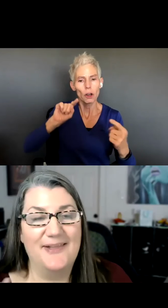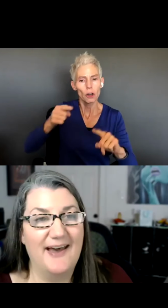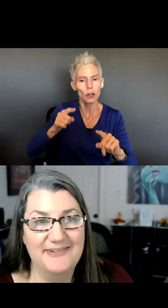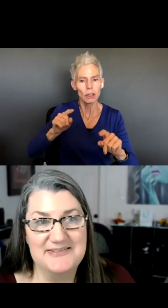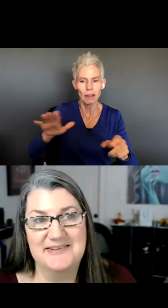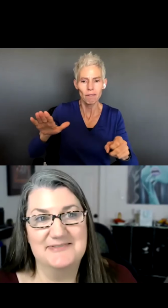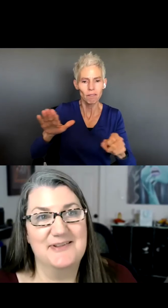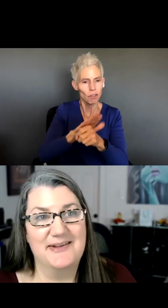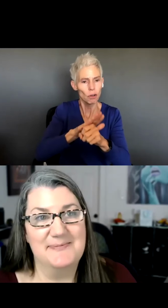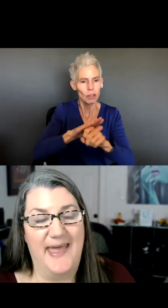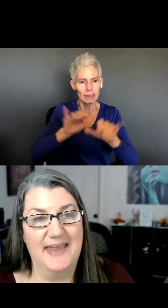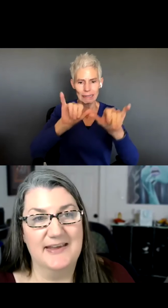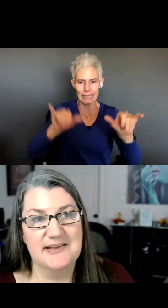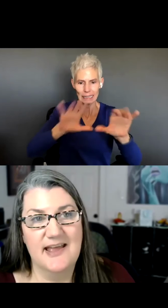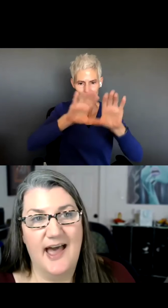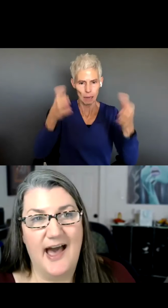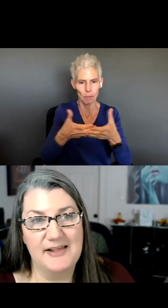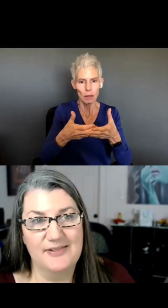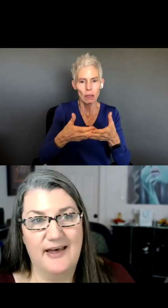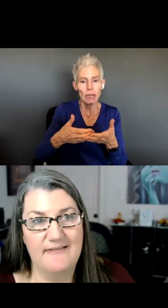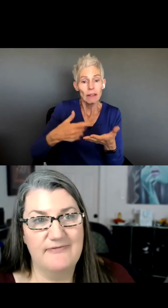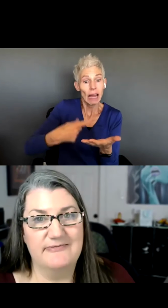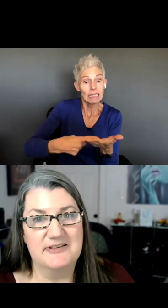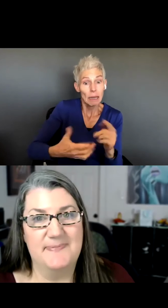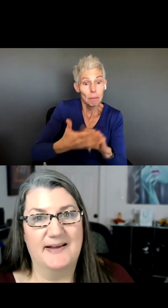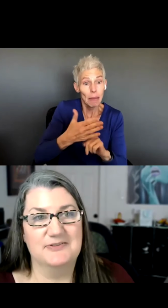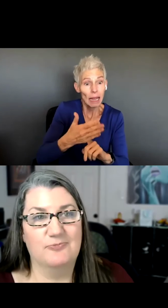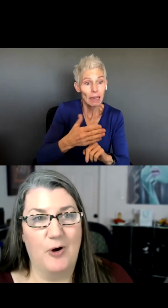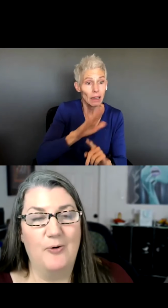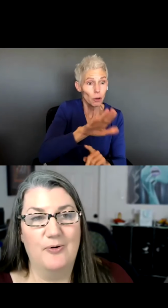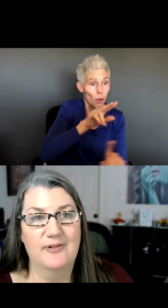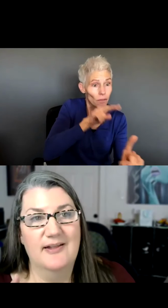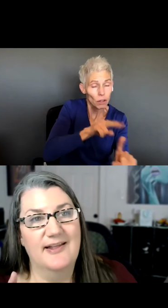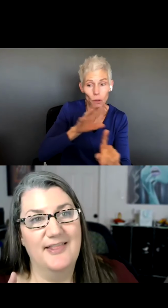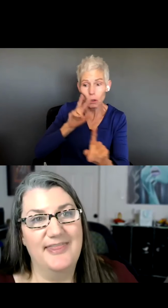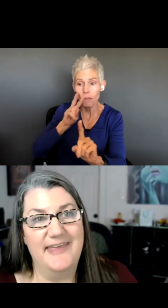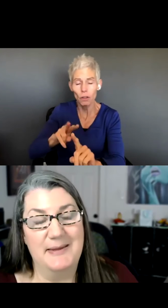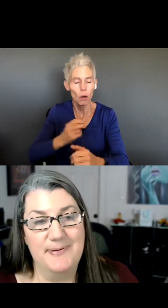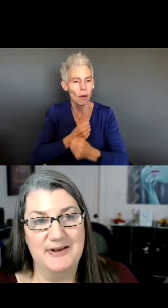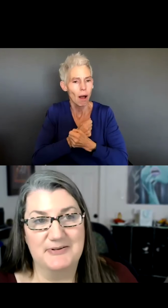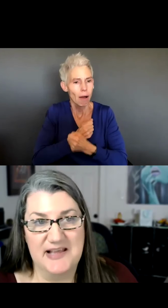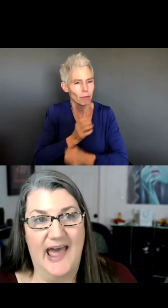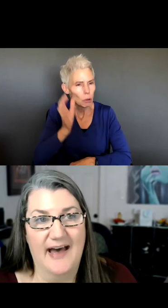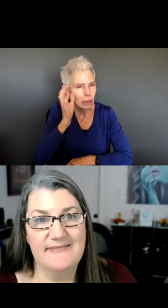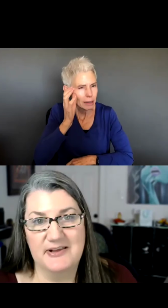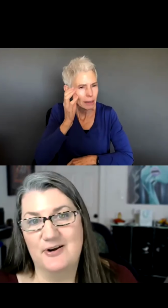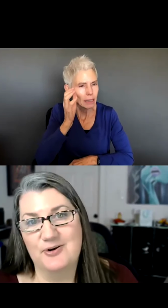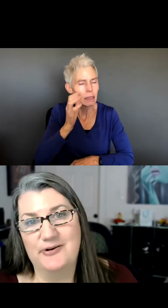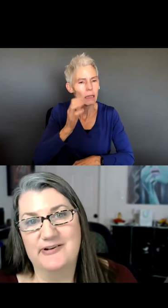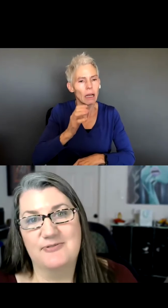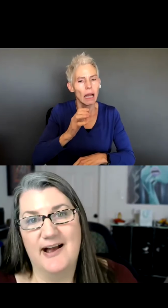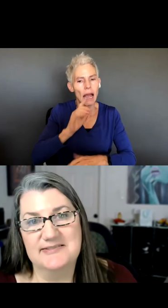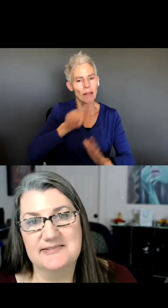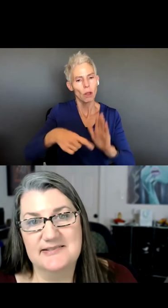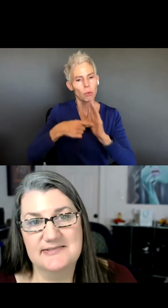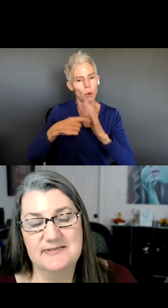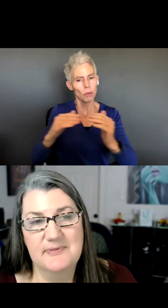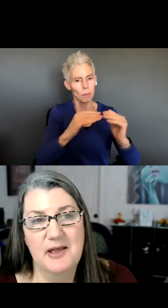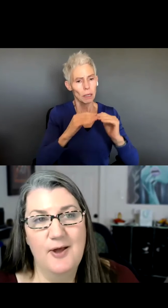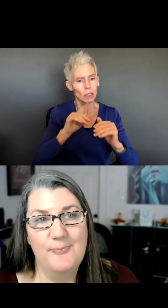I loved listening to the debate. I love the respected role that peers have in our current